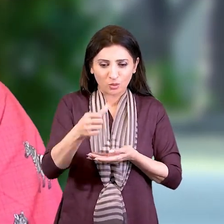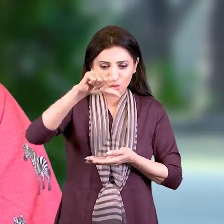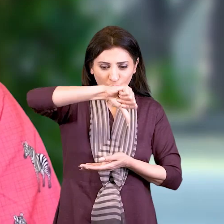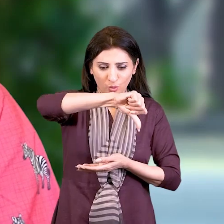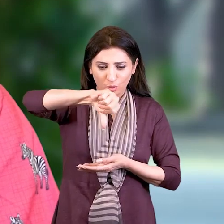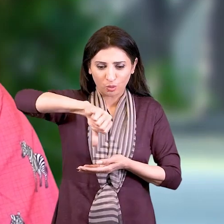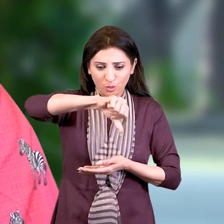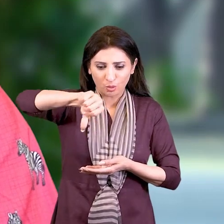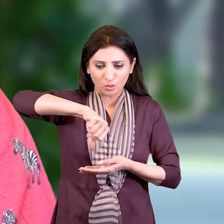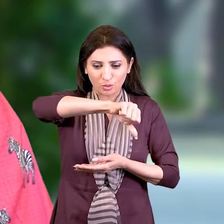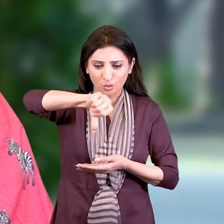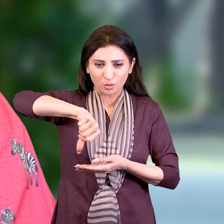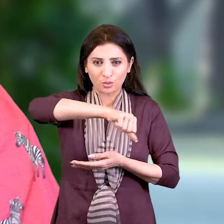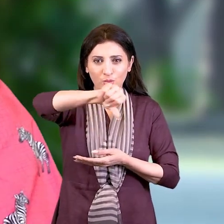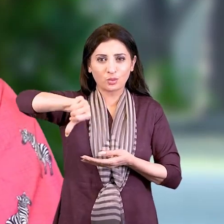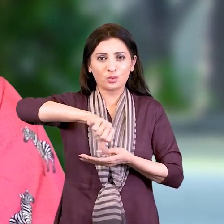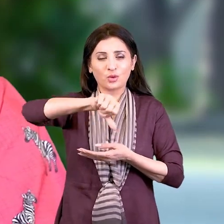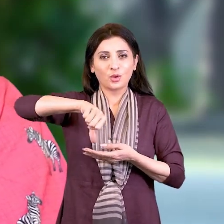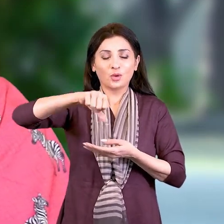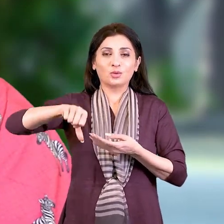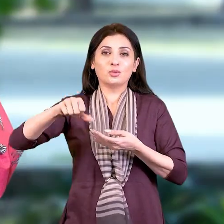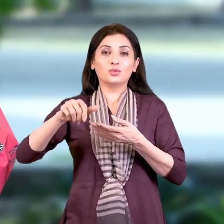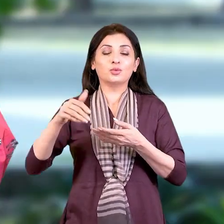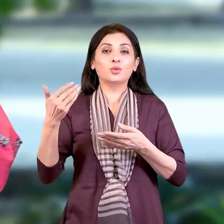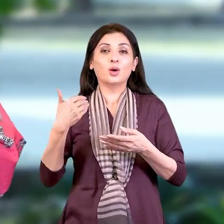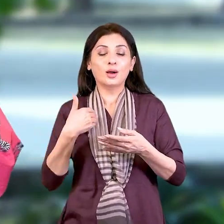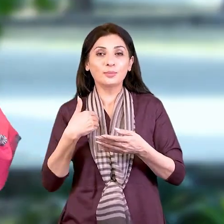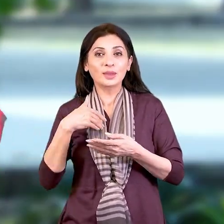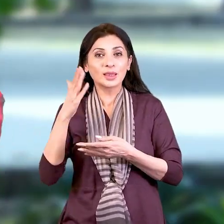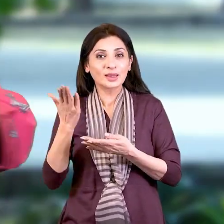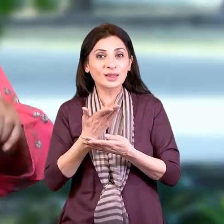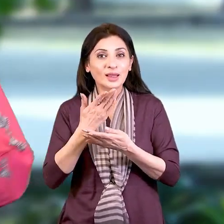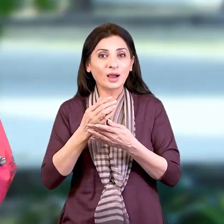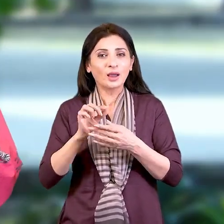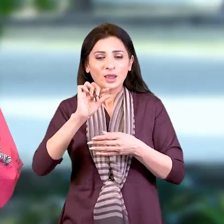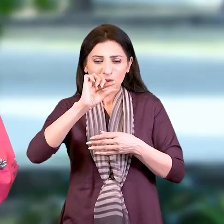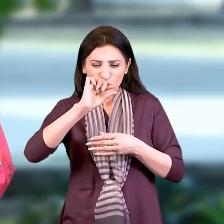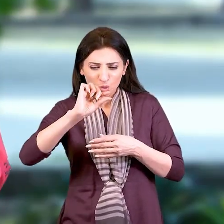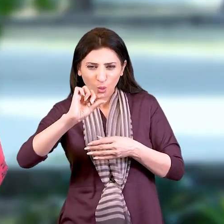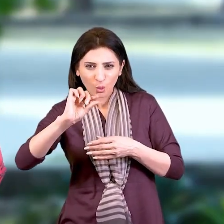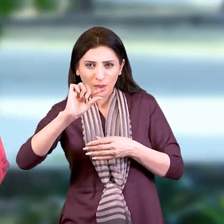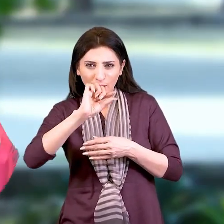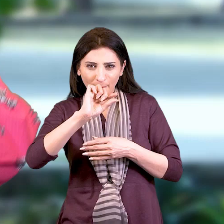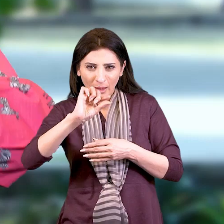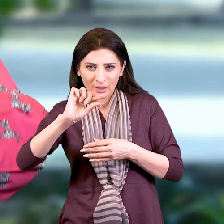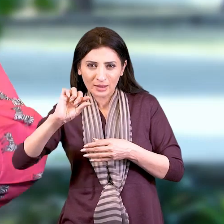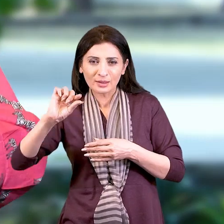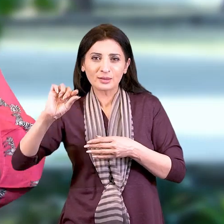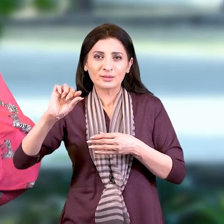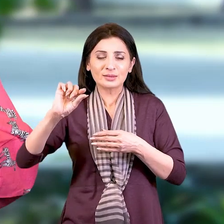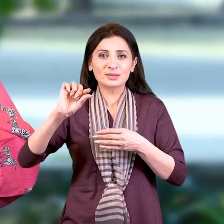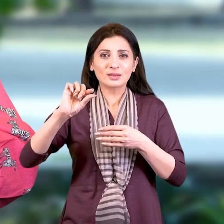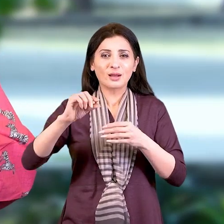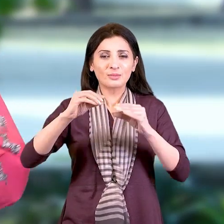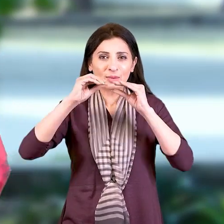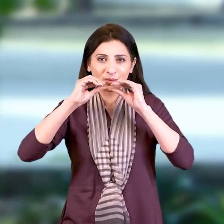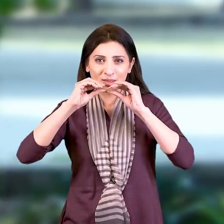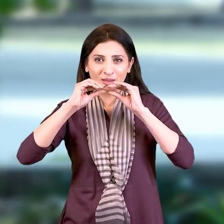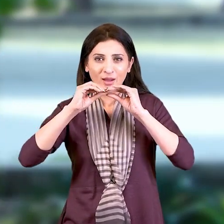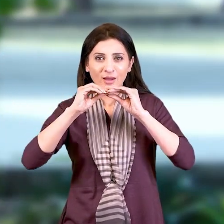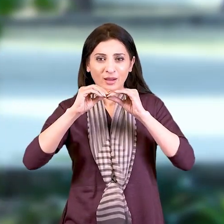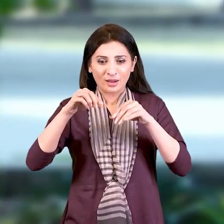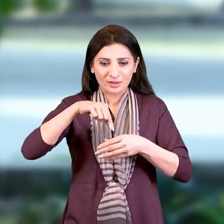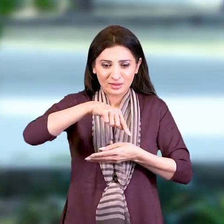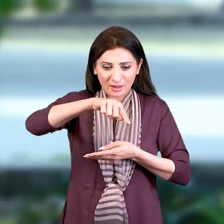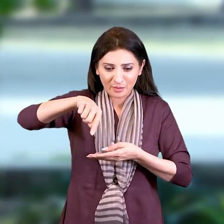the Neapolitan style pizza, which is basically a very thin in the center, fluffy on the outside, and since it's so thin in the center,